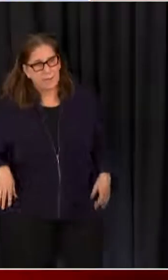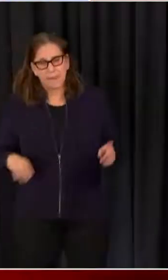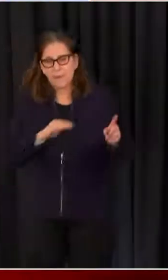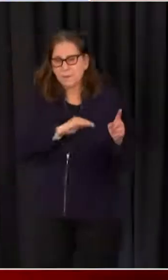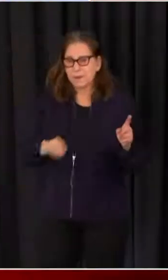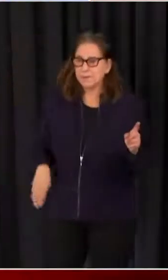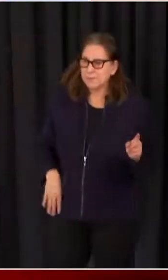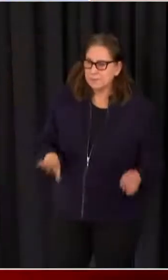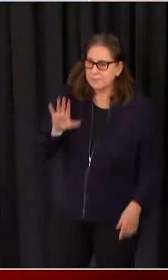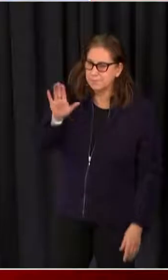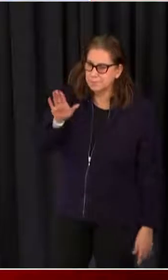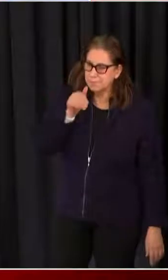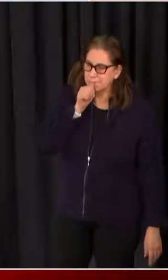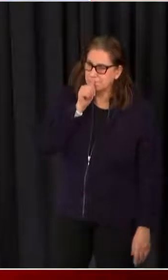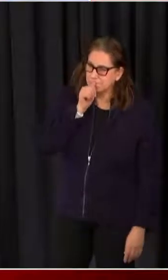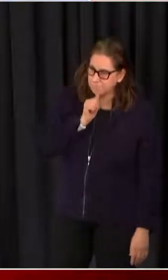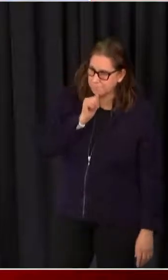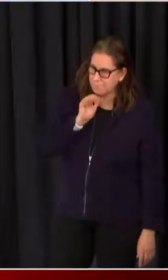guidance that we can.